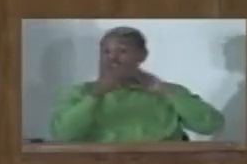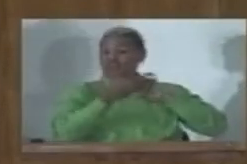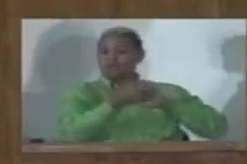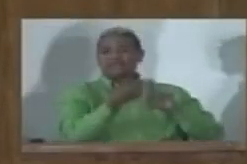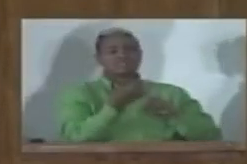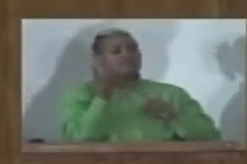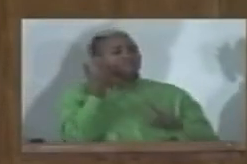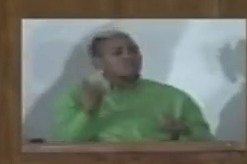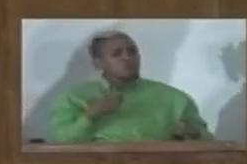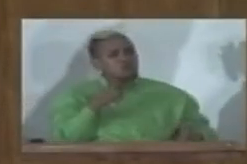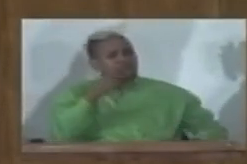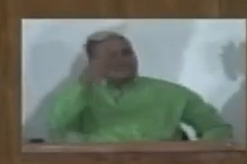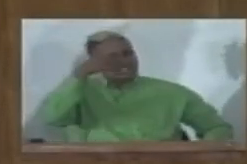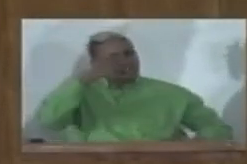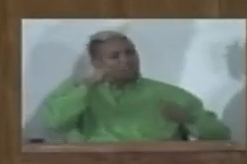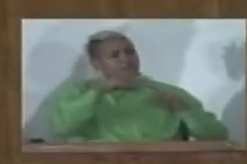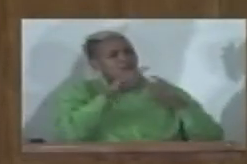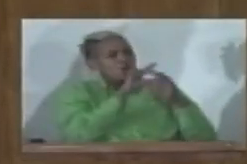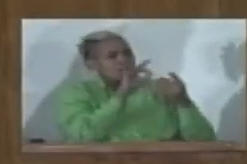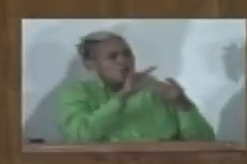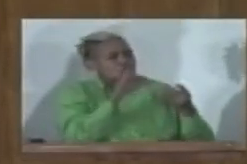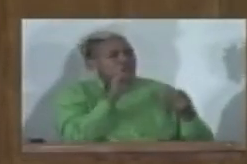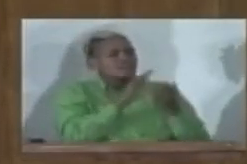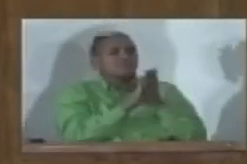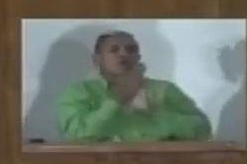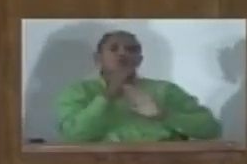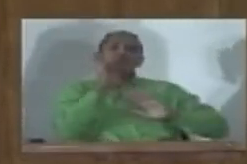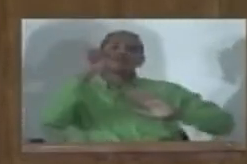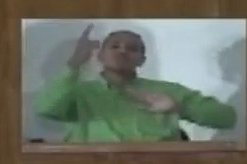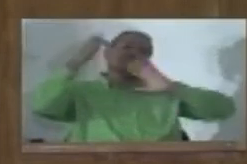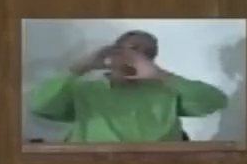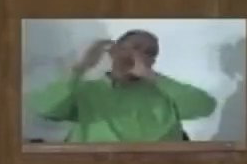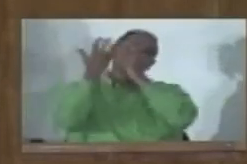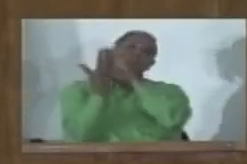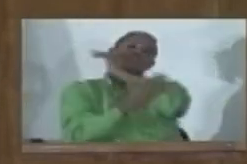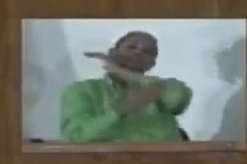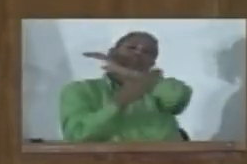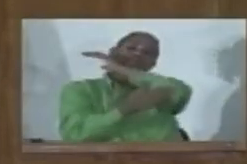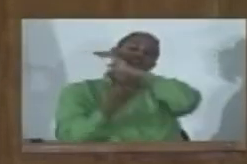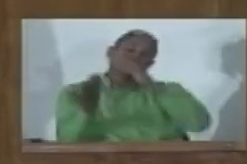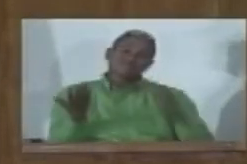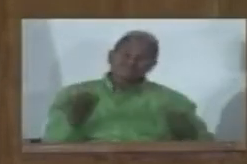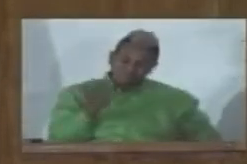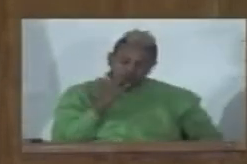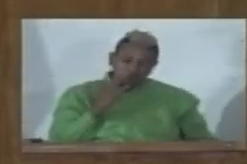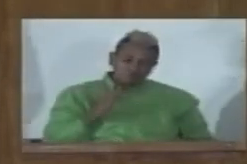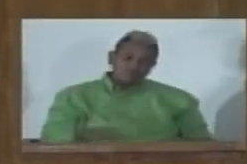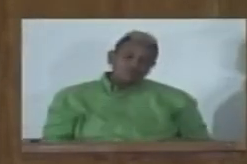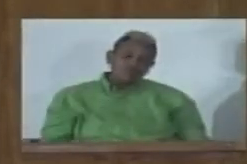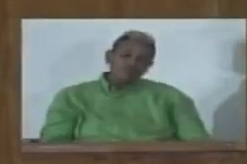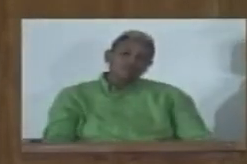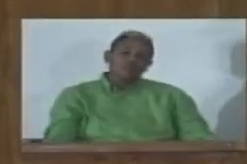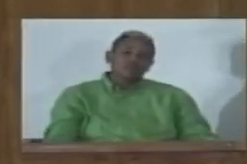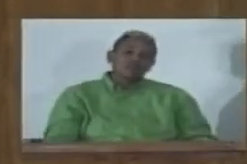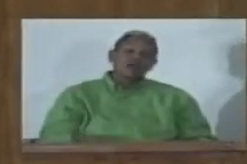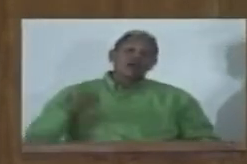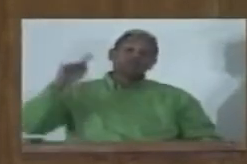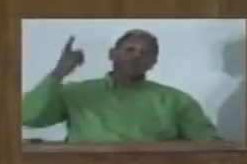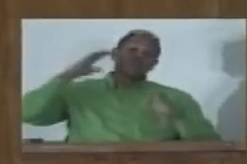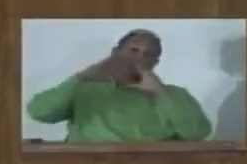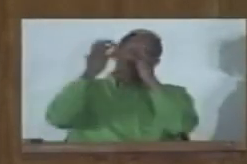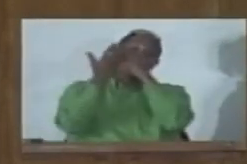we are serious about the notion of becoming a first world state. Mr. President, a first world